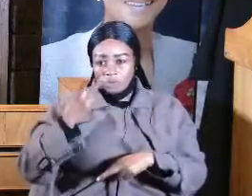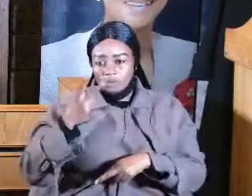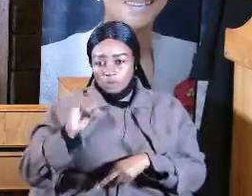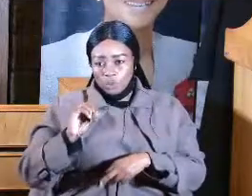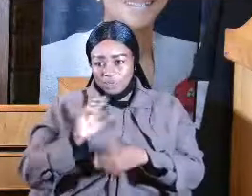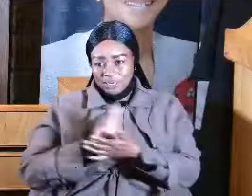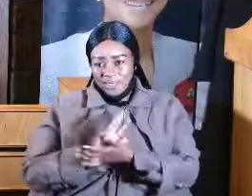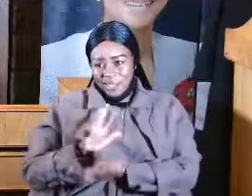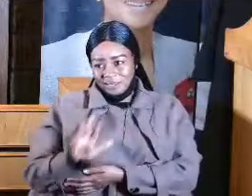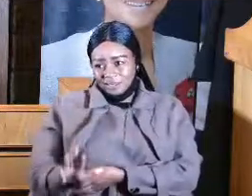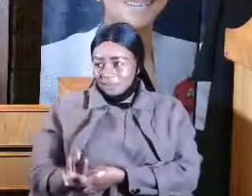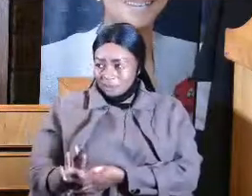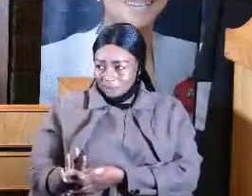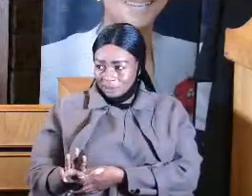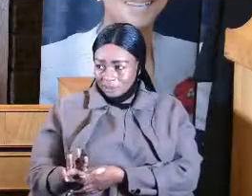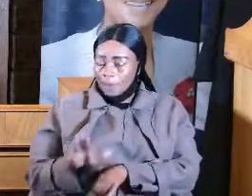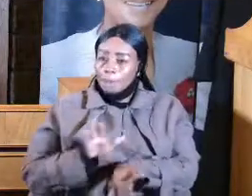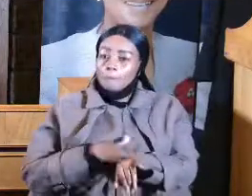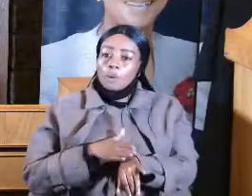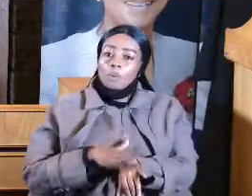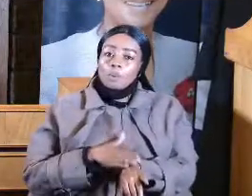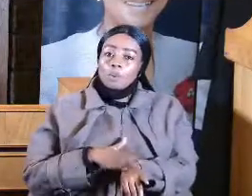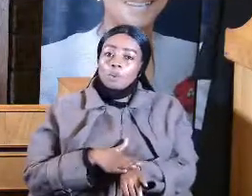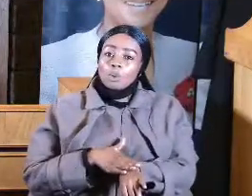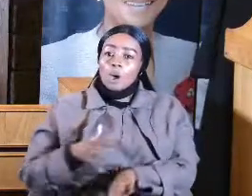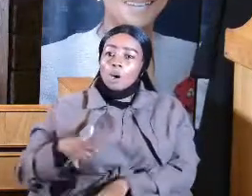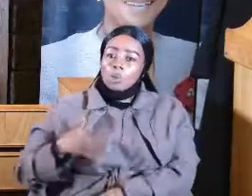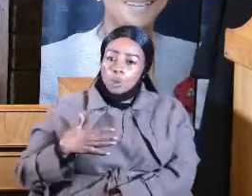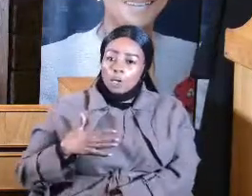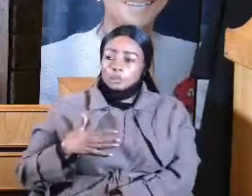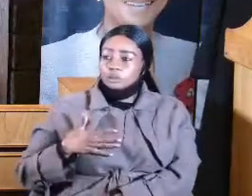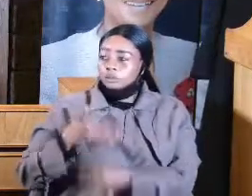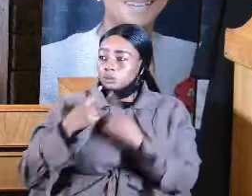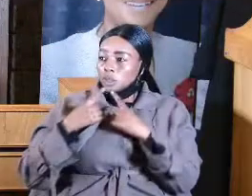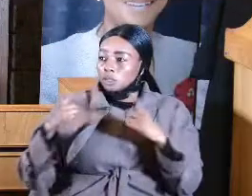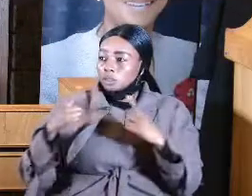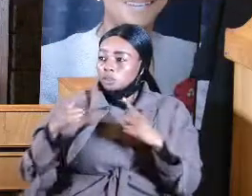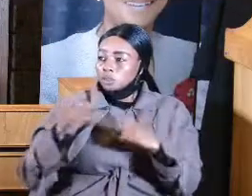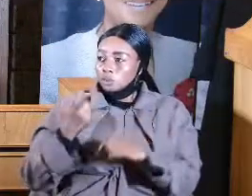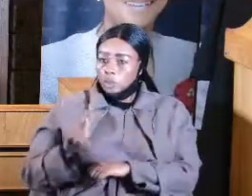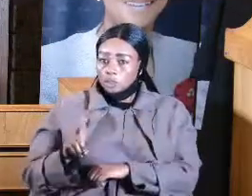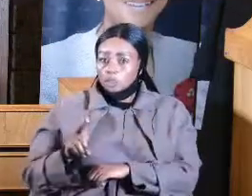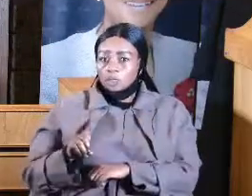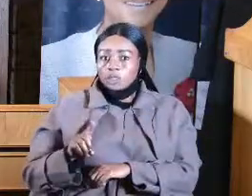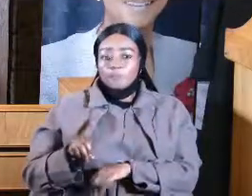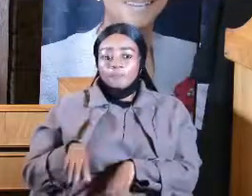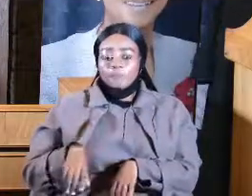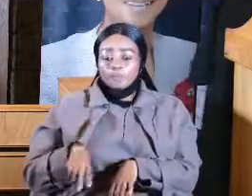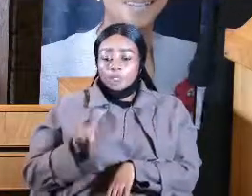In particular, what I wanted to talk about in those results is to say